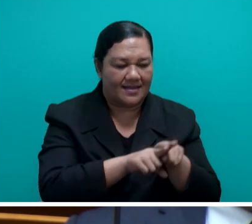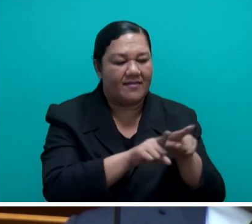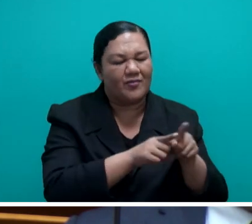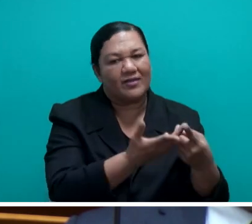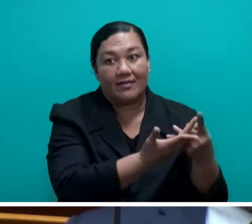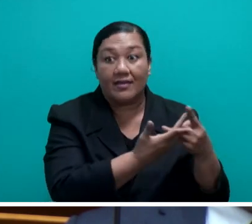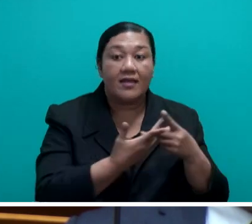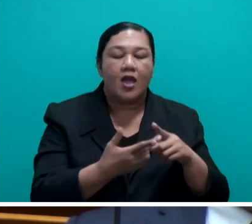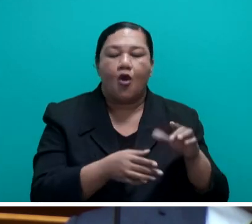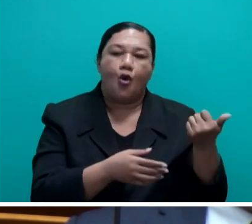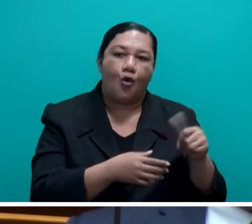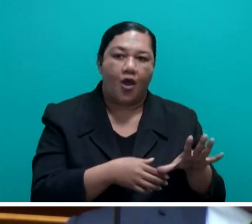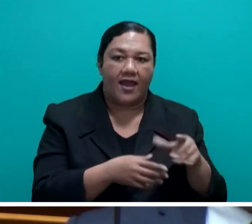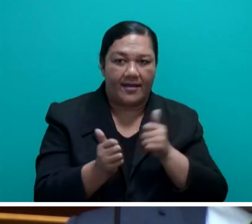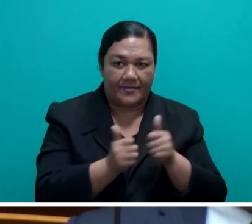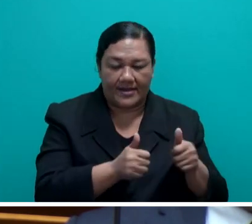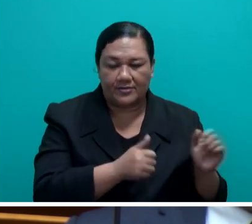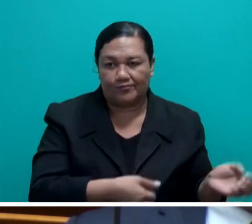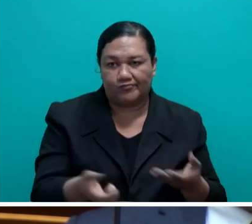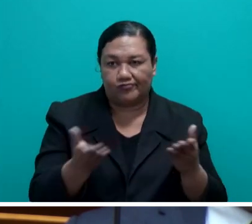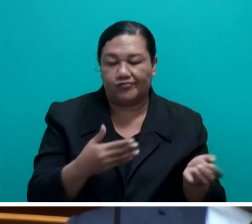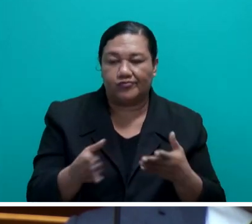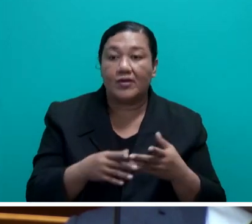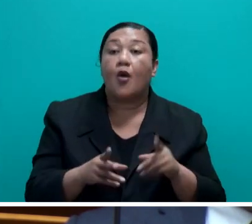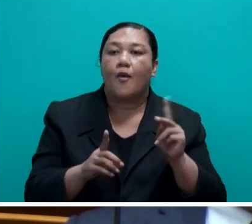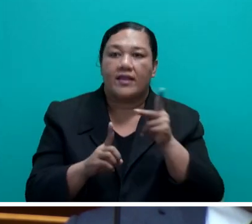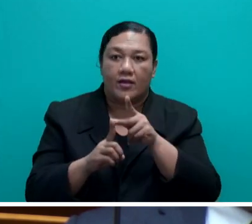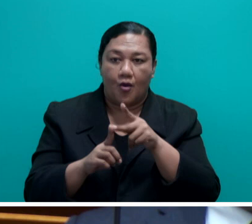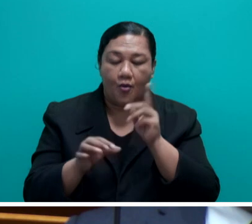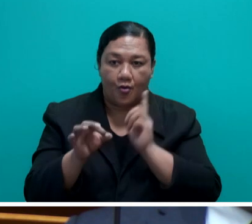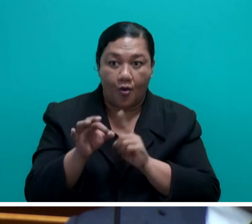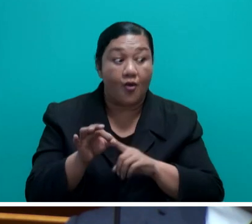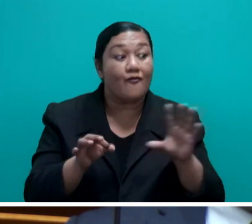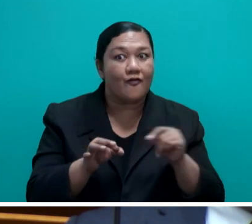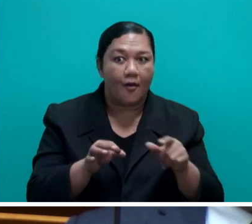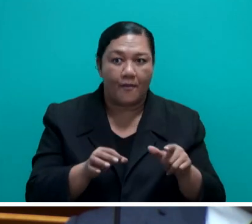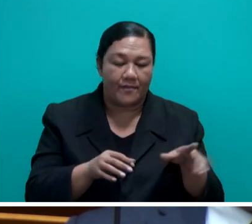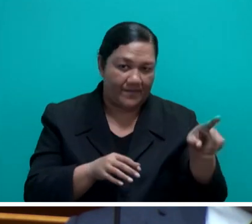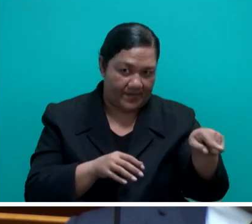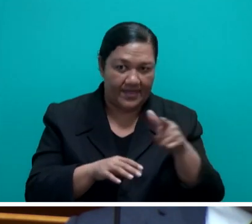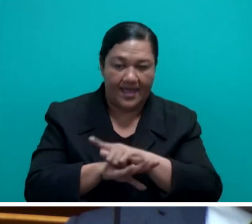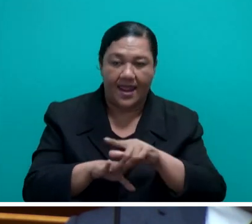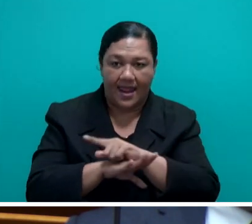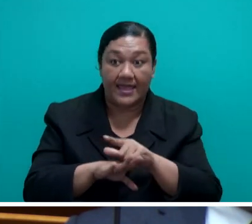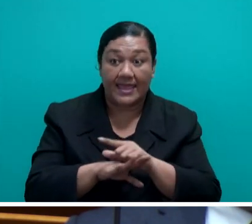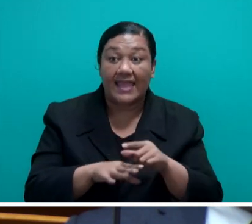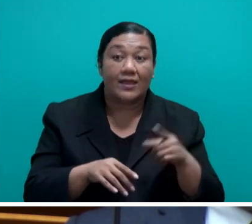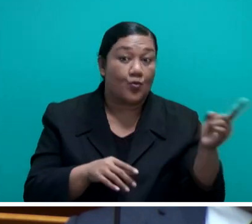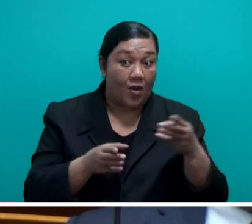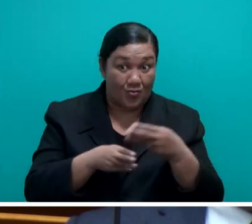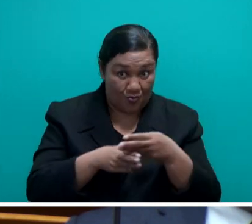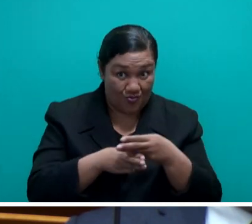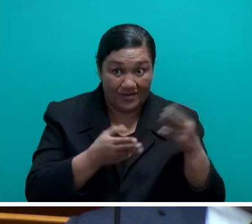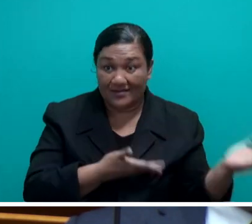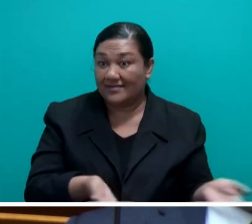Hold PTE Limited to log the timber from their land. This timber will be processed, and Gold